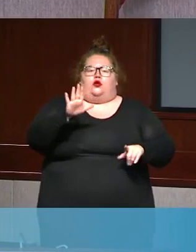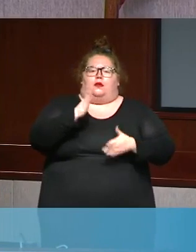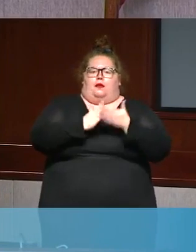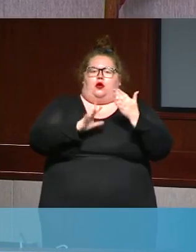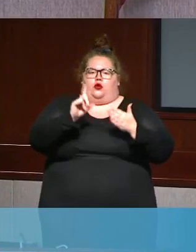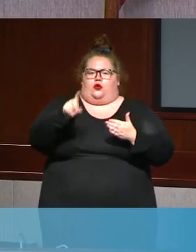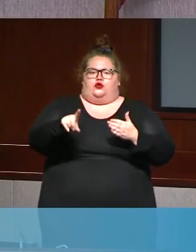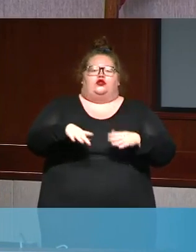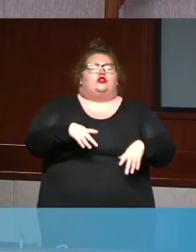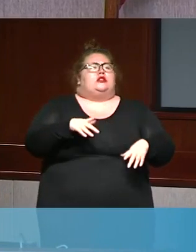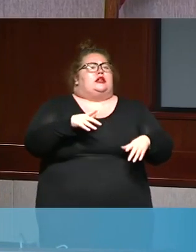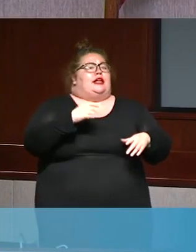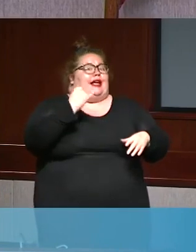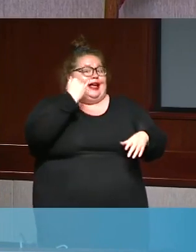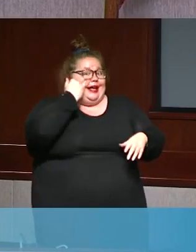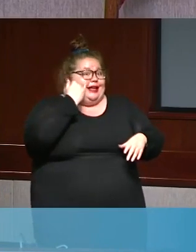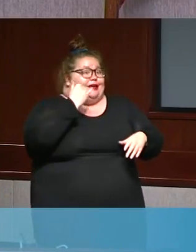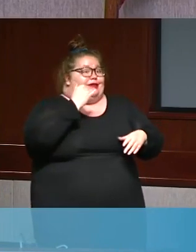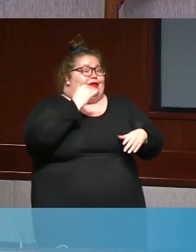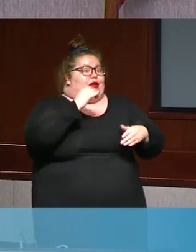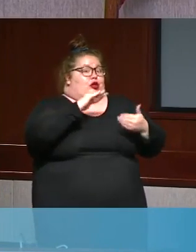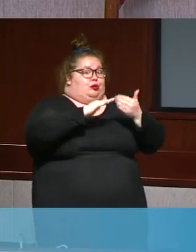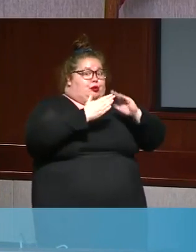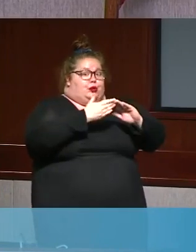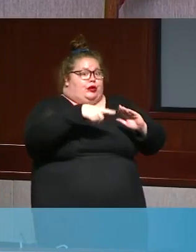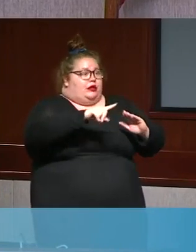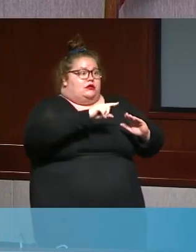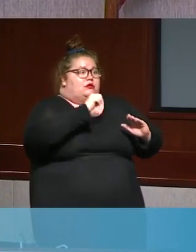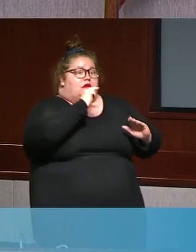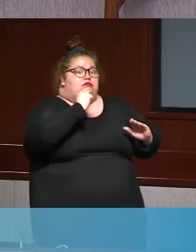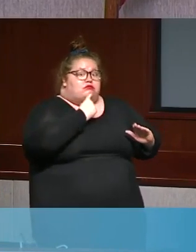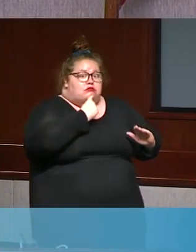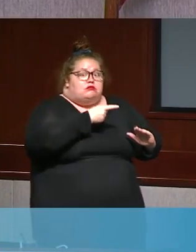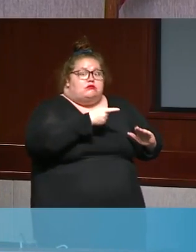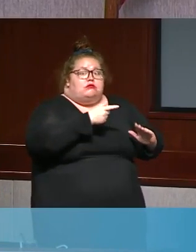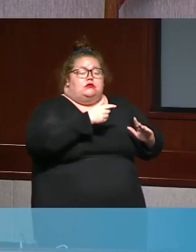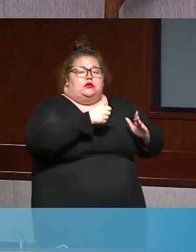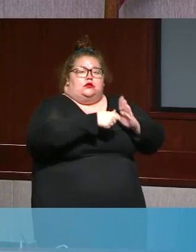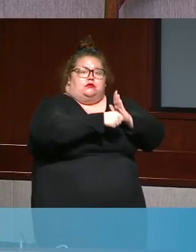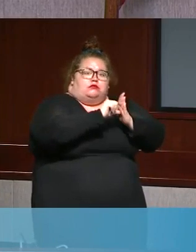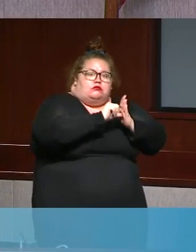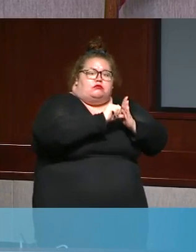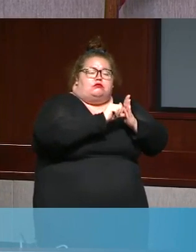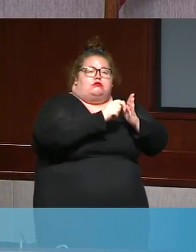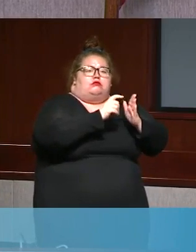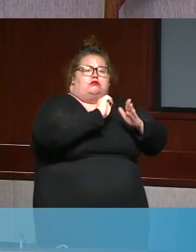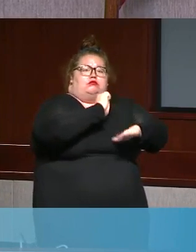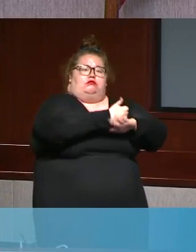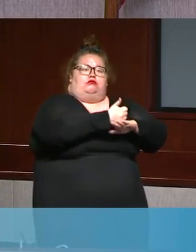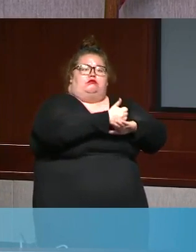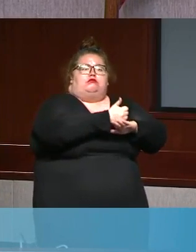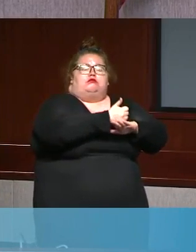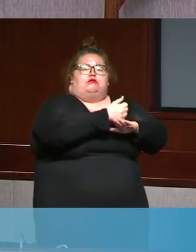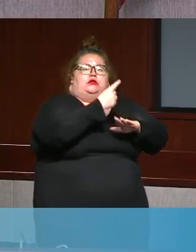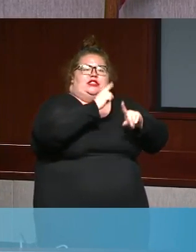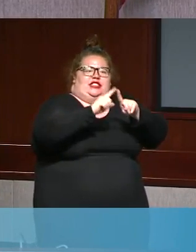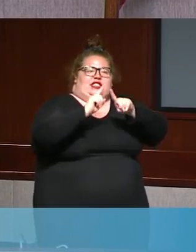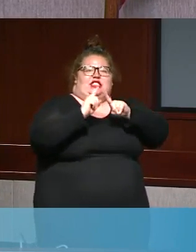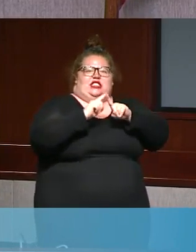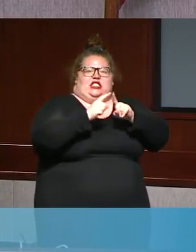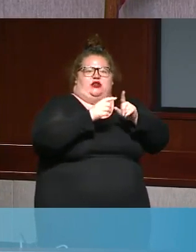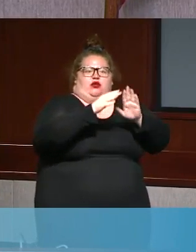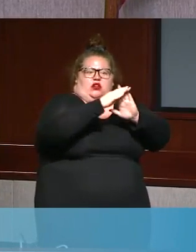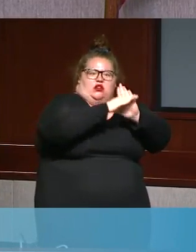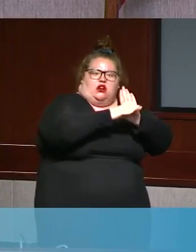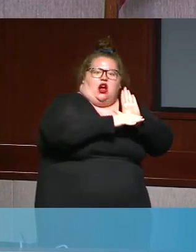for Kern County should our community not take this seriously and not implement these preventative measures. The